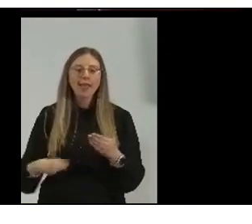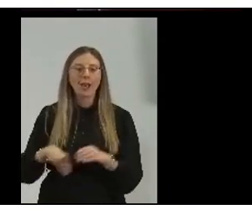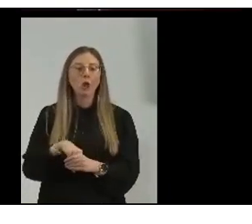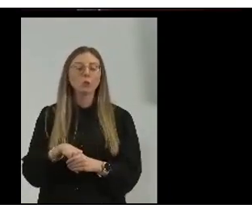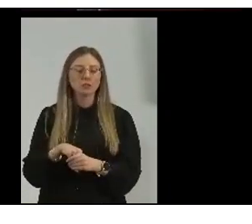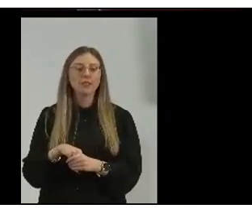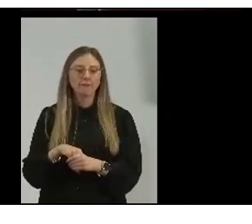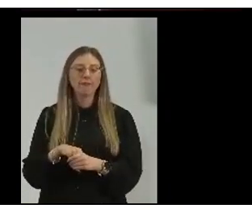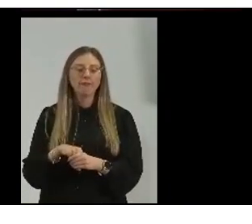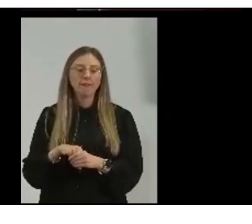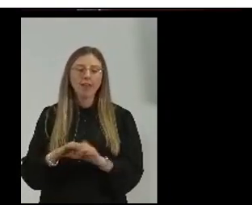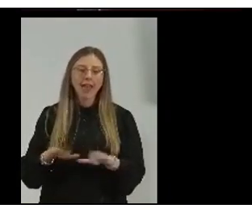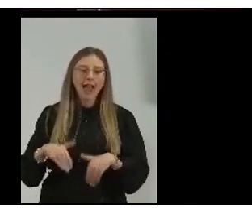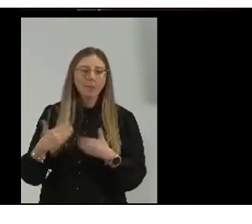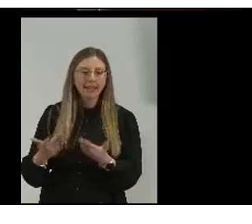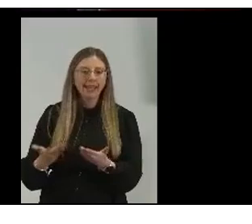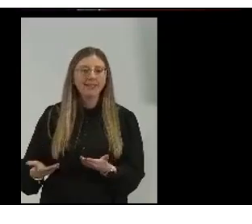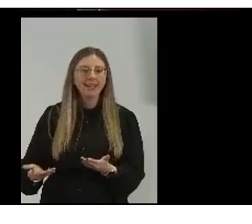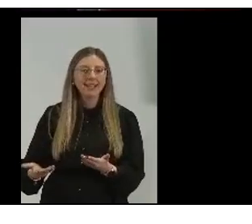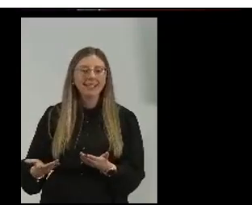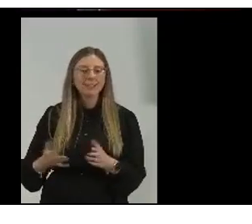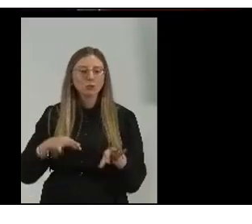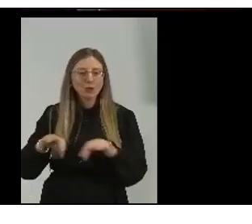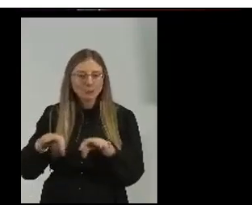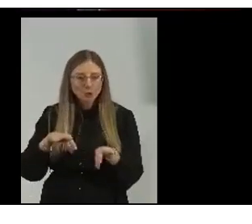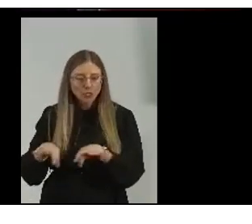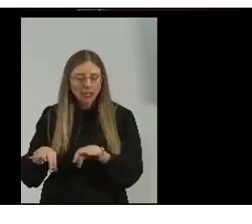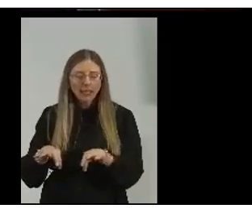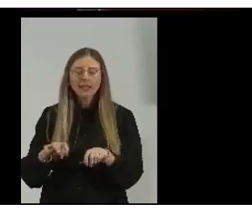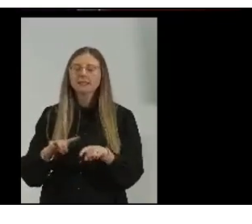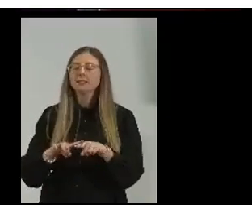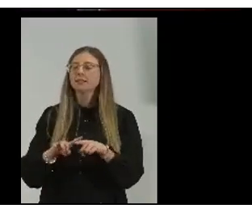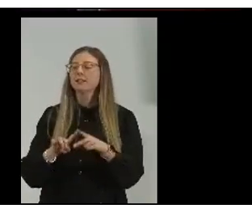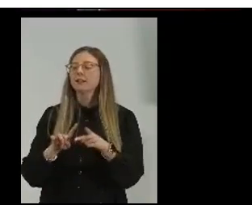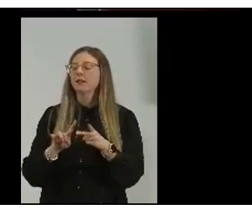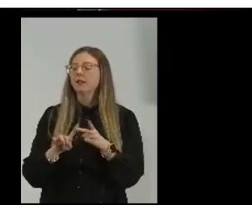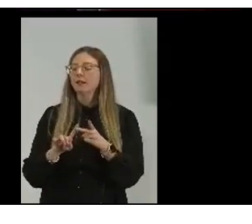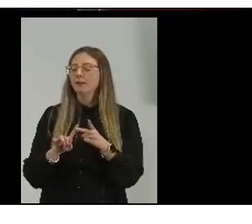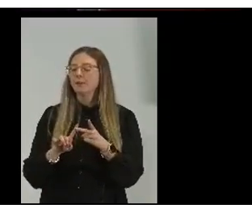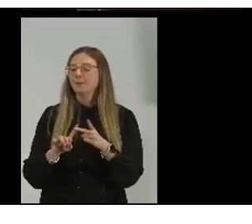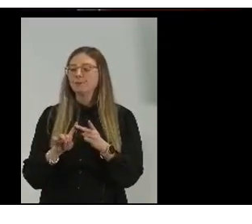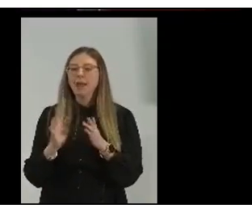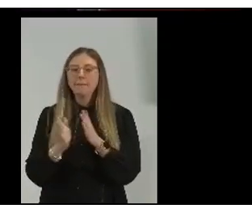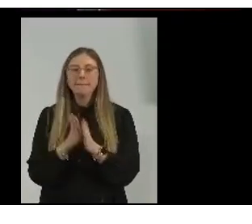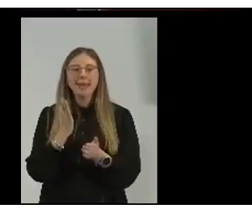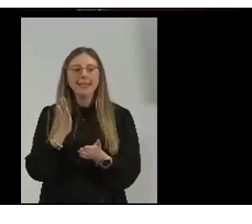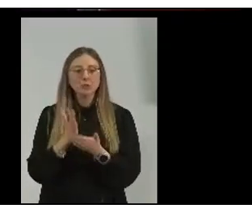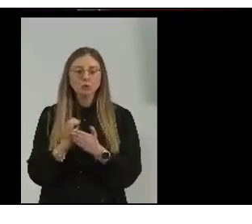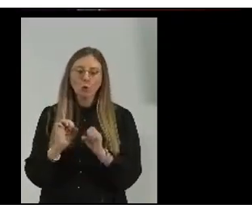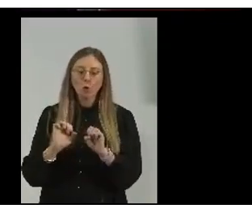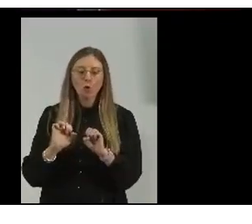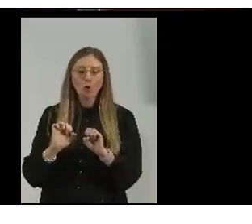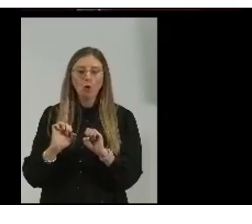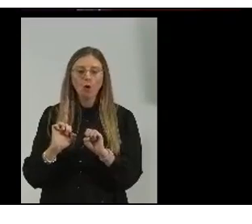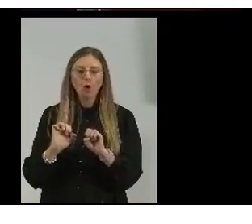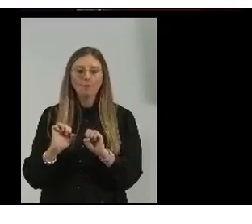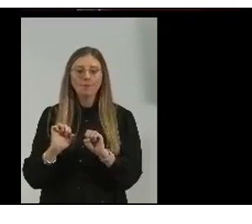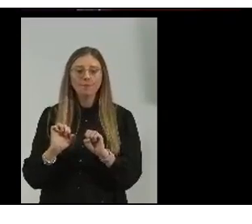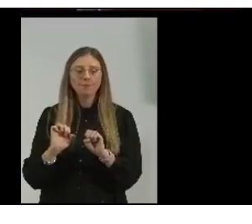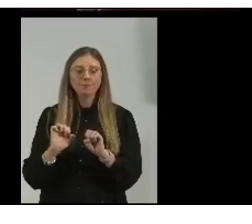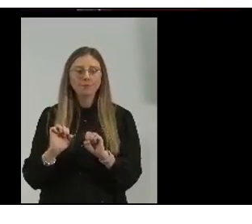through providing business strategies and making their inclusive working